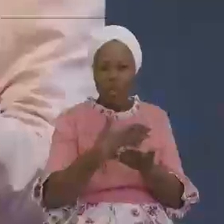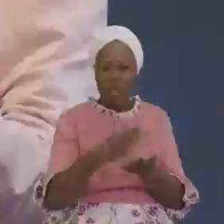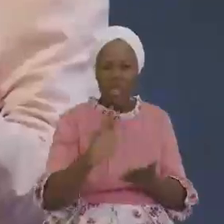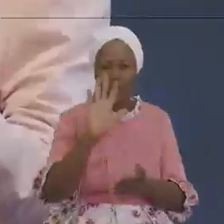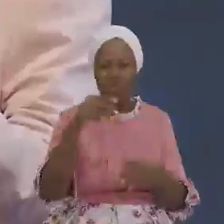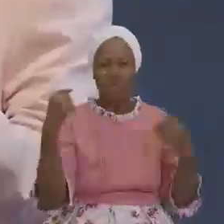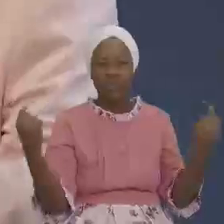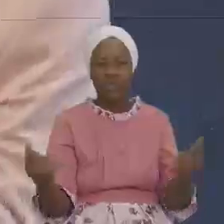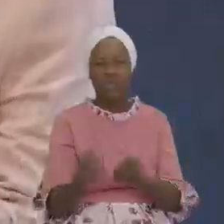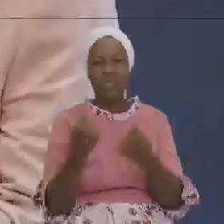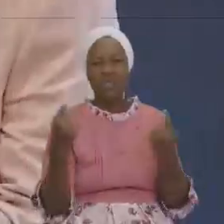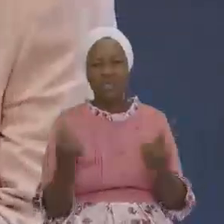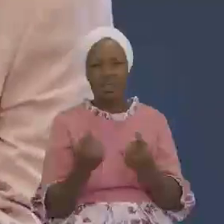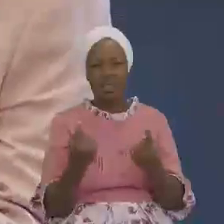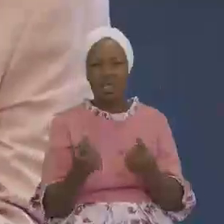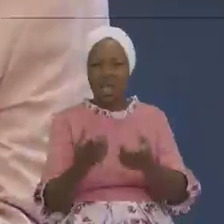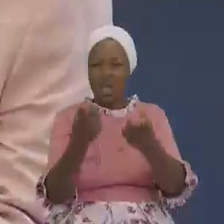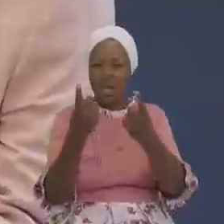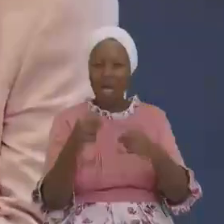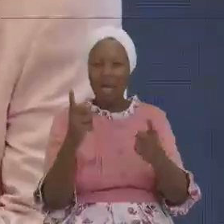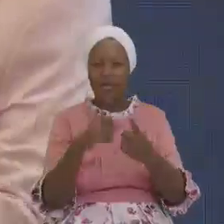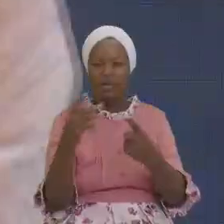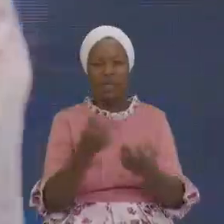sin. Come to the Savior.